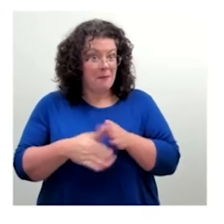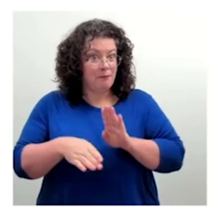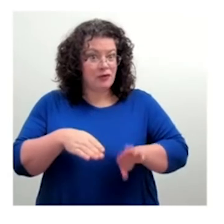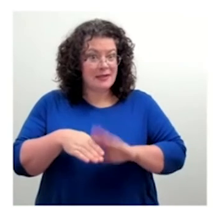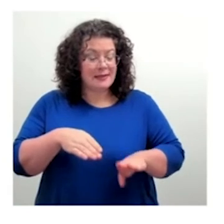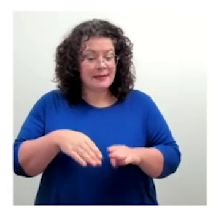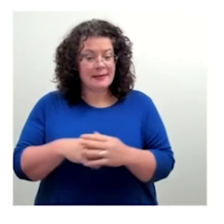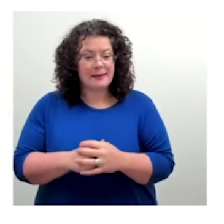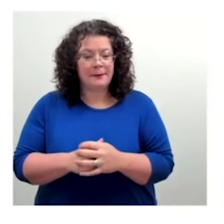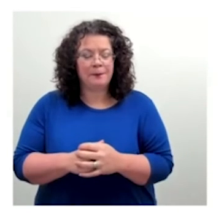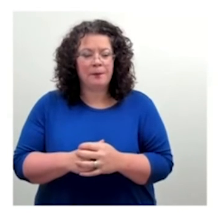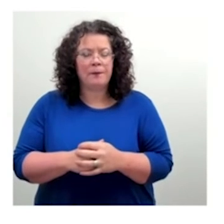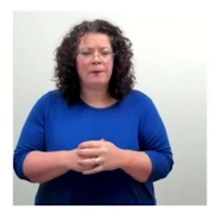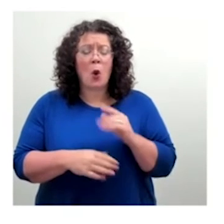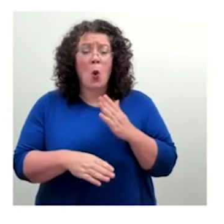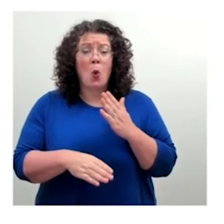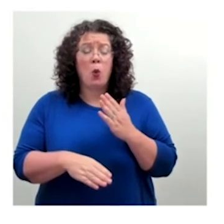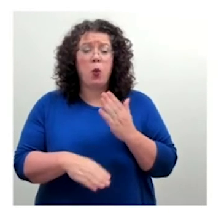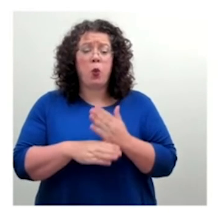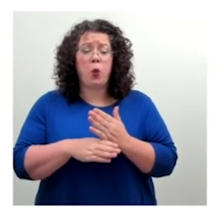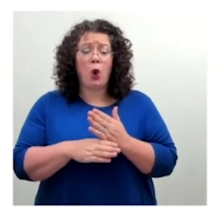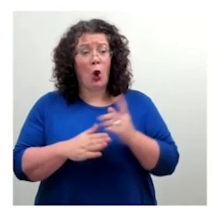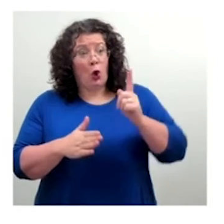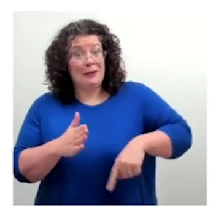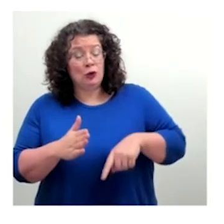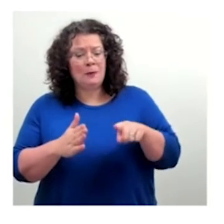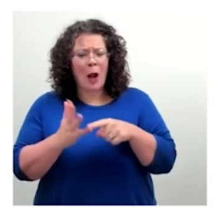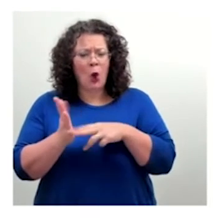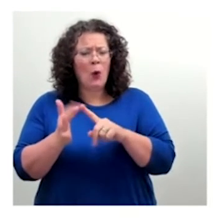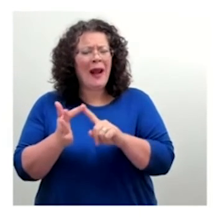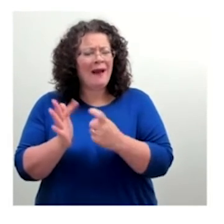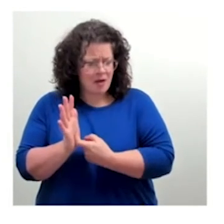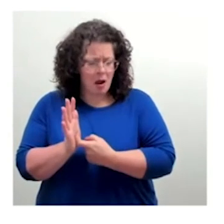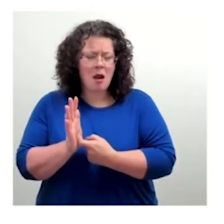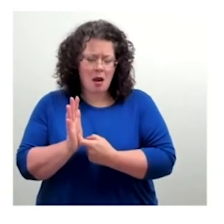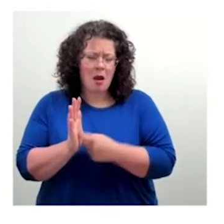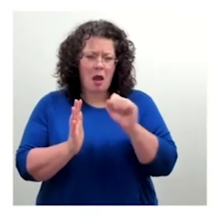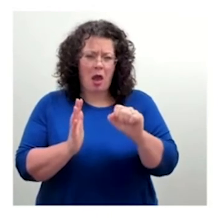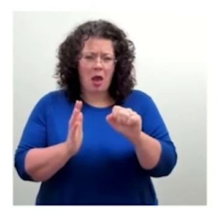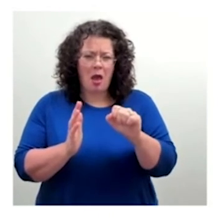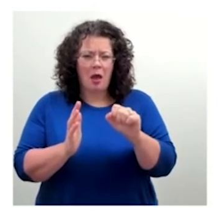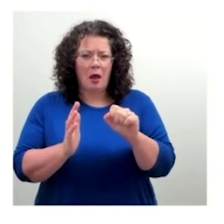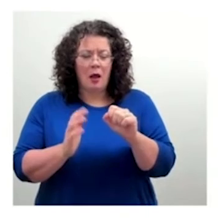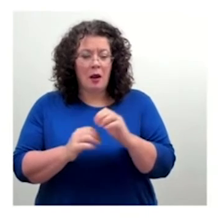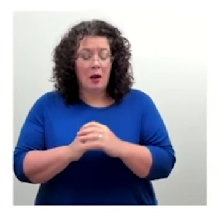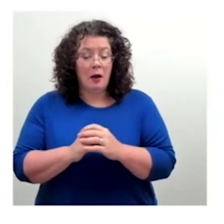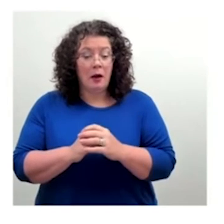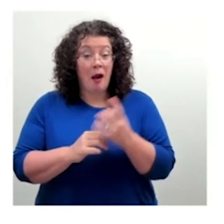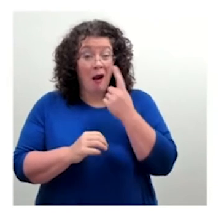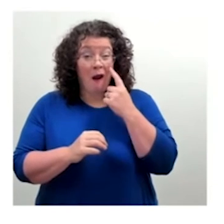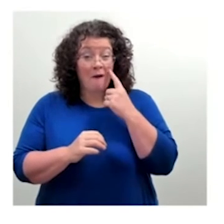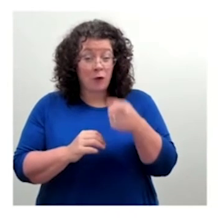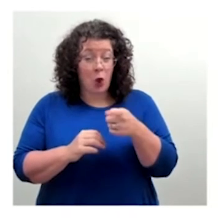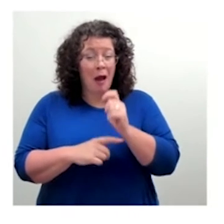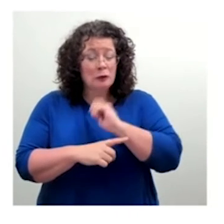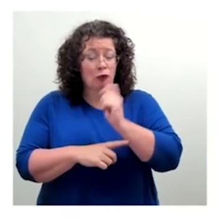pack shot of Magnum Minis. These were in e-commerce stores circa 2012 or so. And if you apply the Gaussian blurring to these as